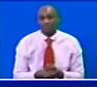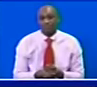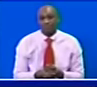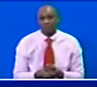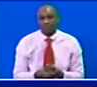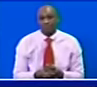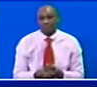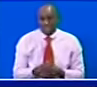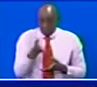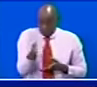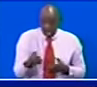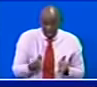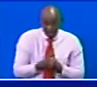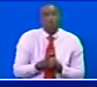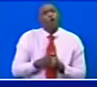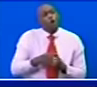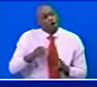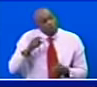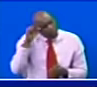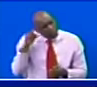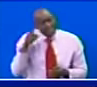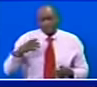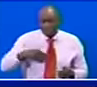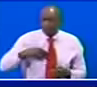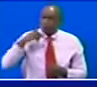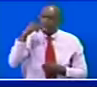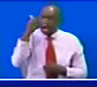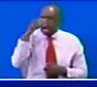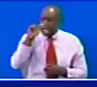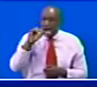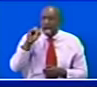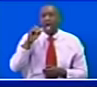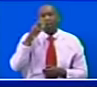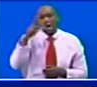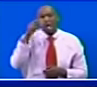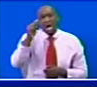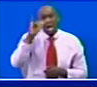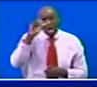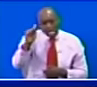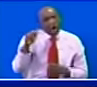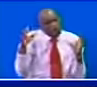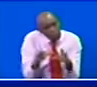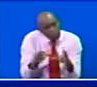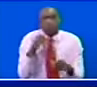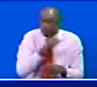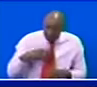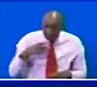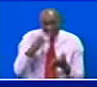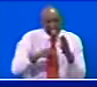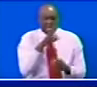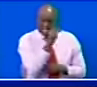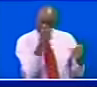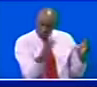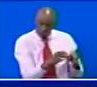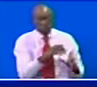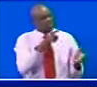The influential wing of elders at the coast of Kenya, the Kaya elders, has kicked off a storm over the NASA lineup for the August polls. The elders